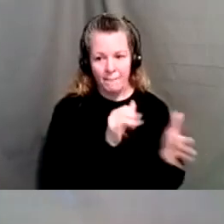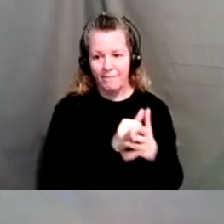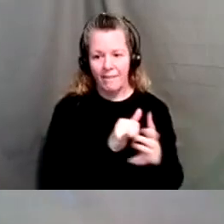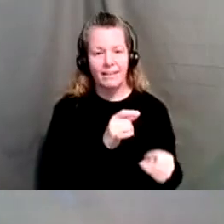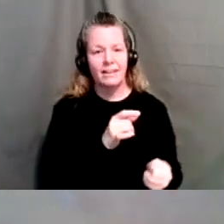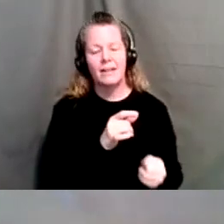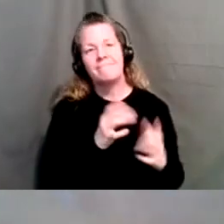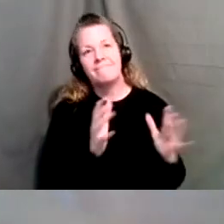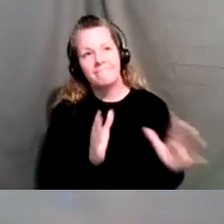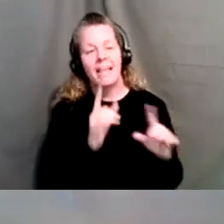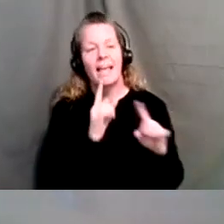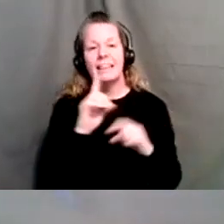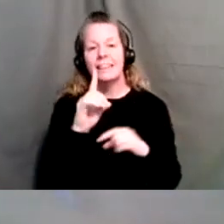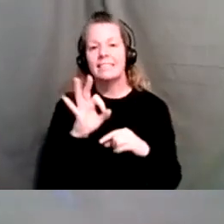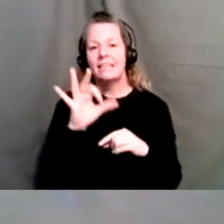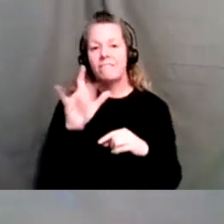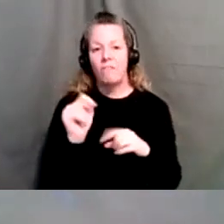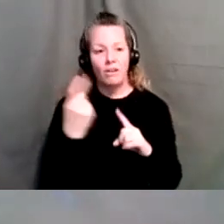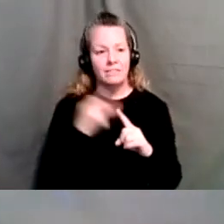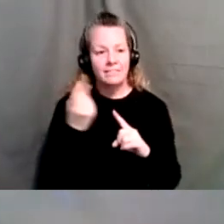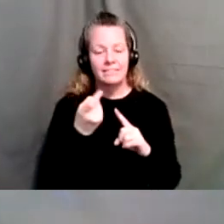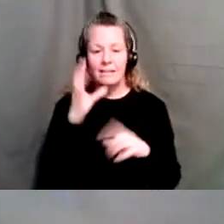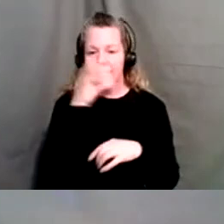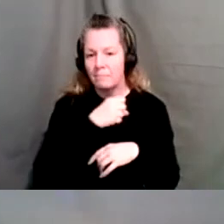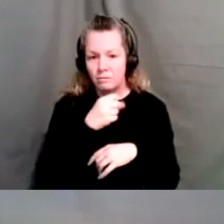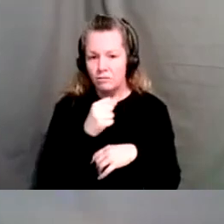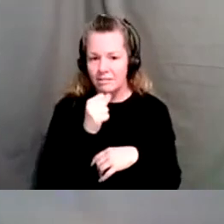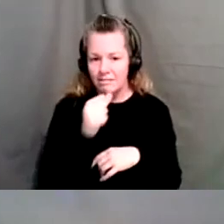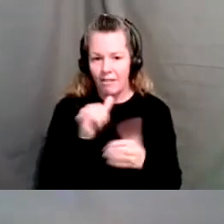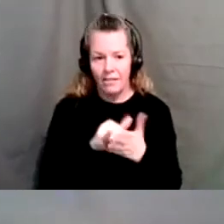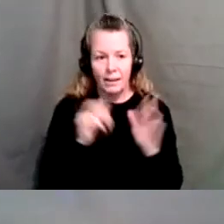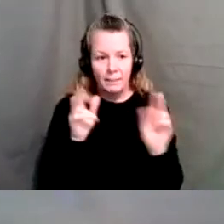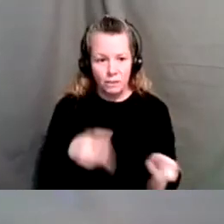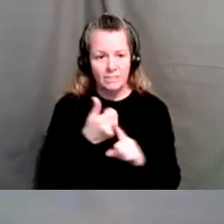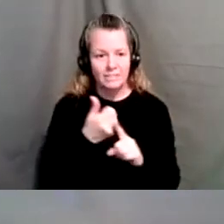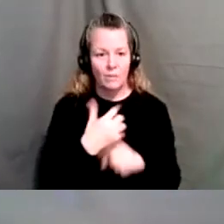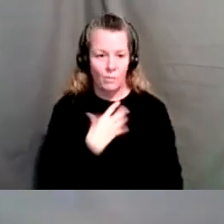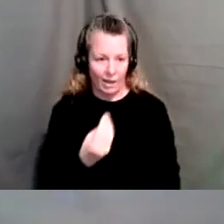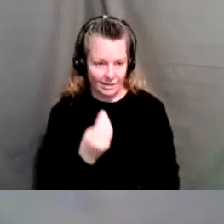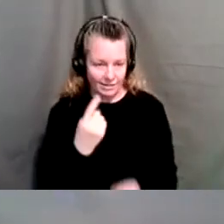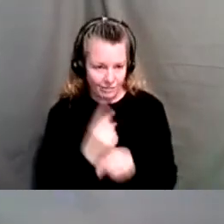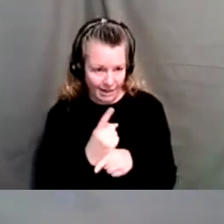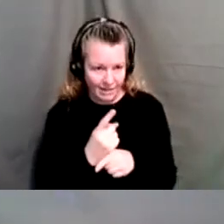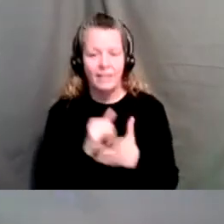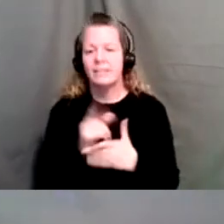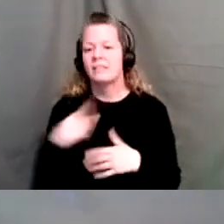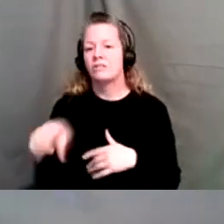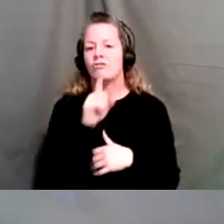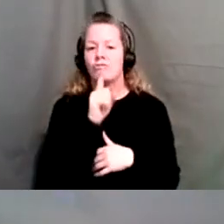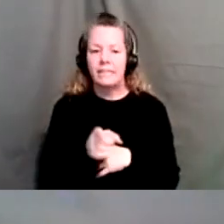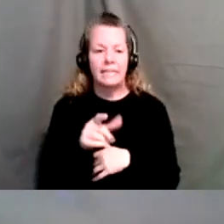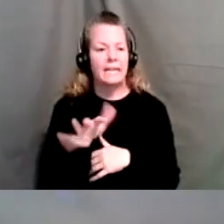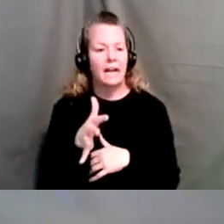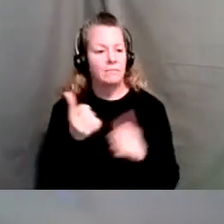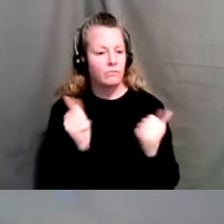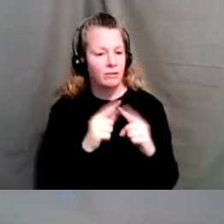that the default assumption isn't that a person is white, right? That you're really kind of trying to address